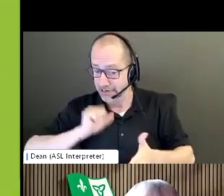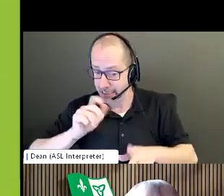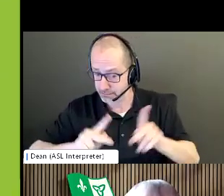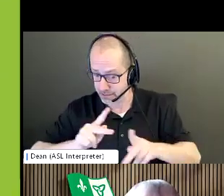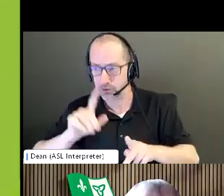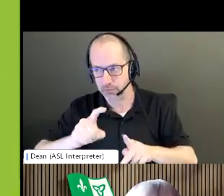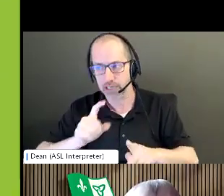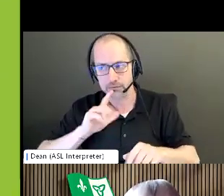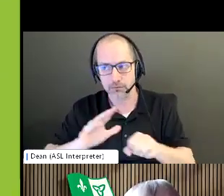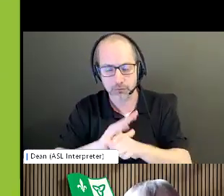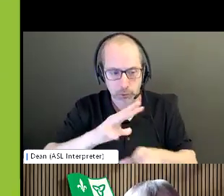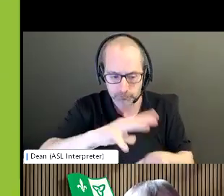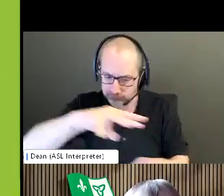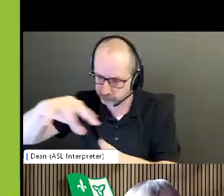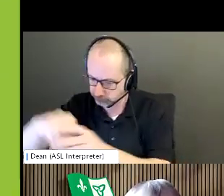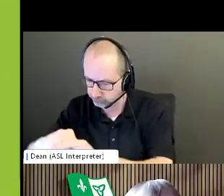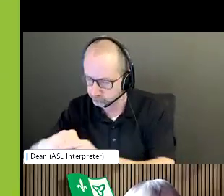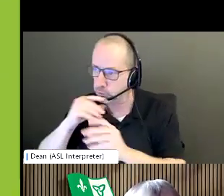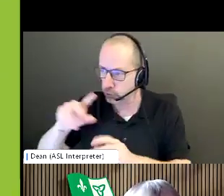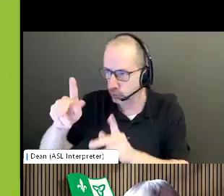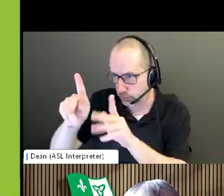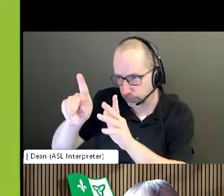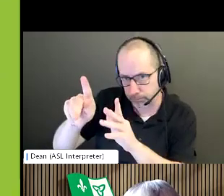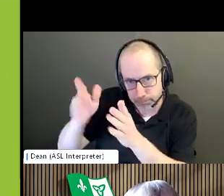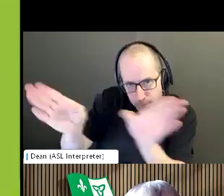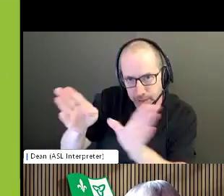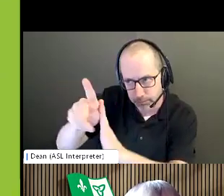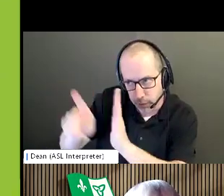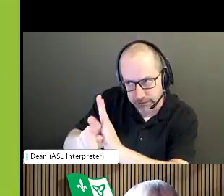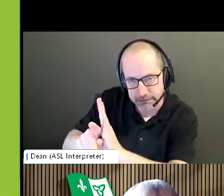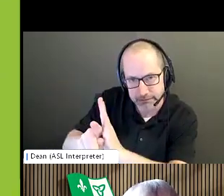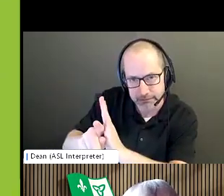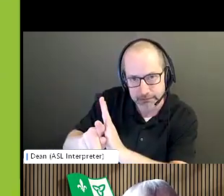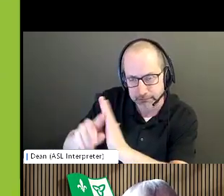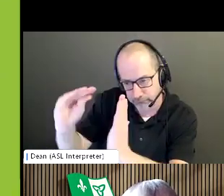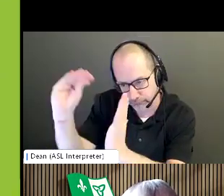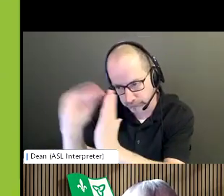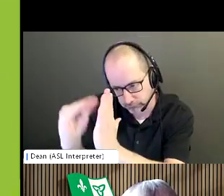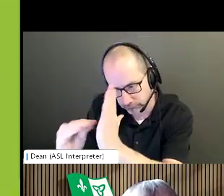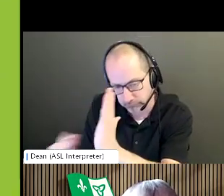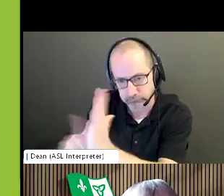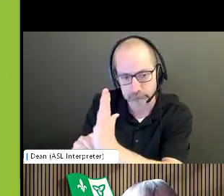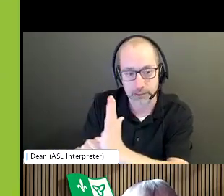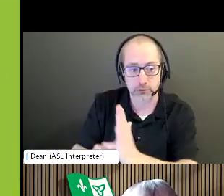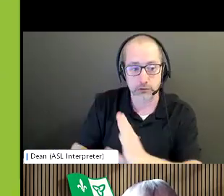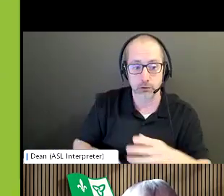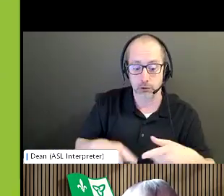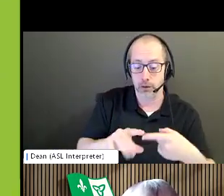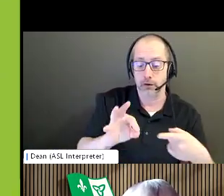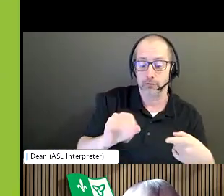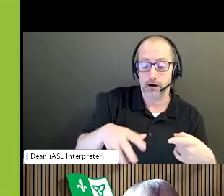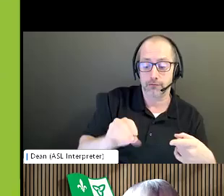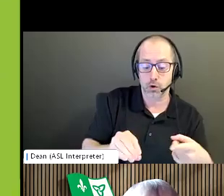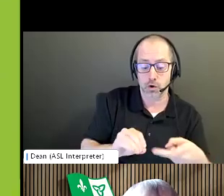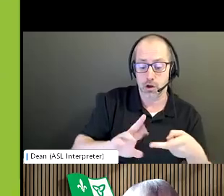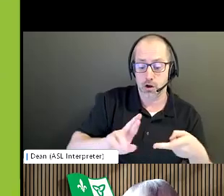public policy frameworks. That is very important. FAFO and RPMFO are also calling for the adoption